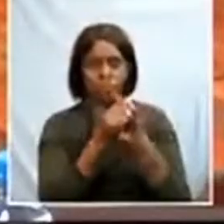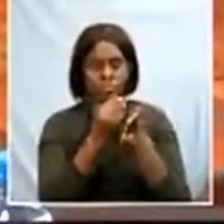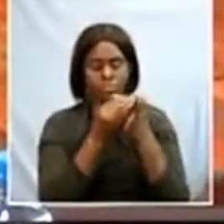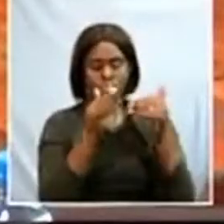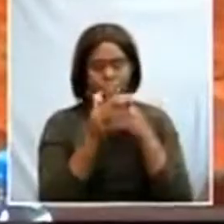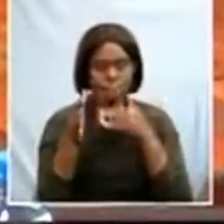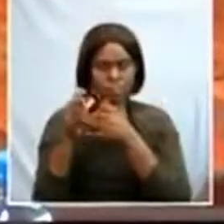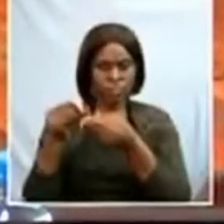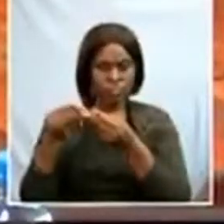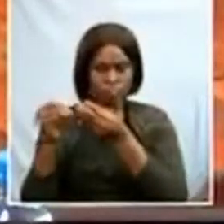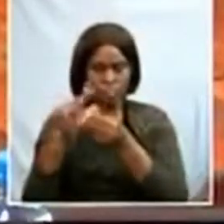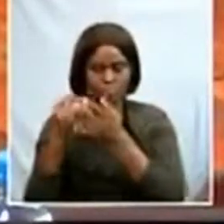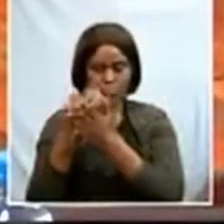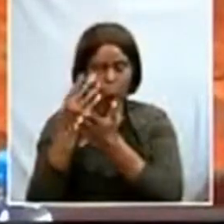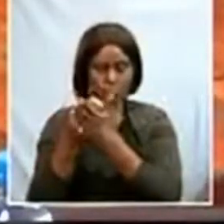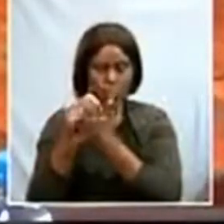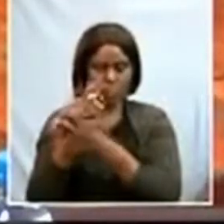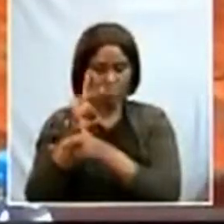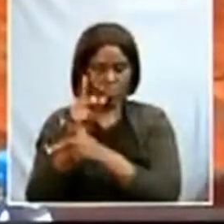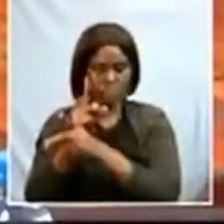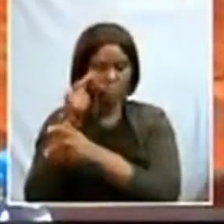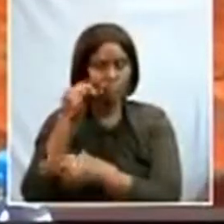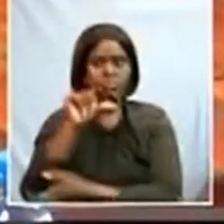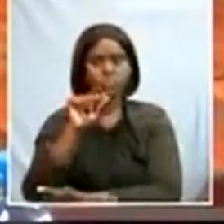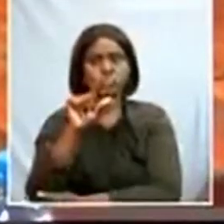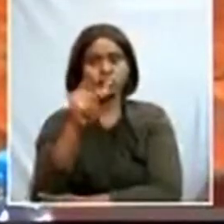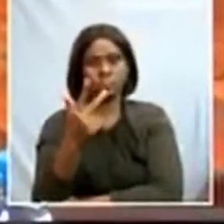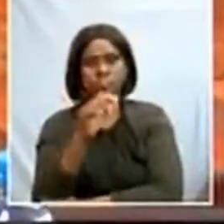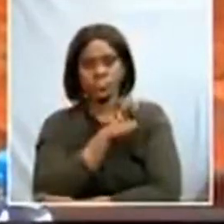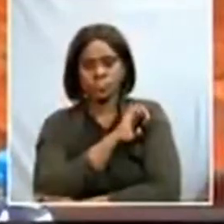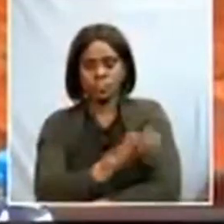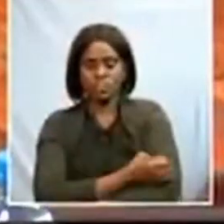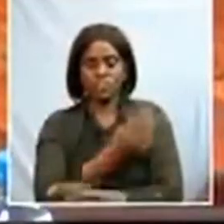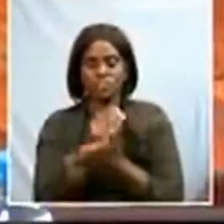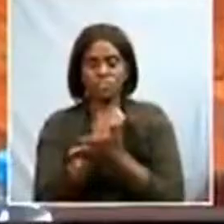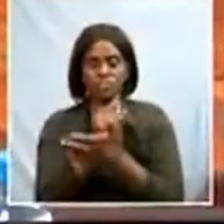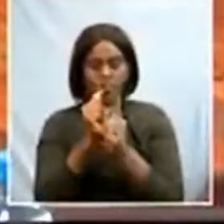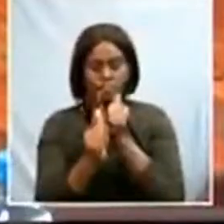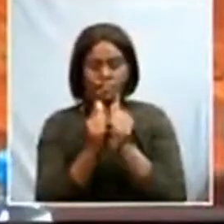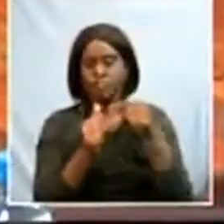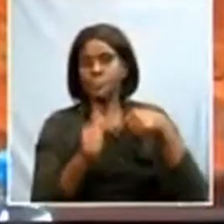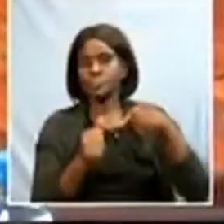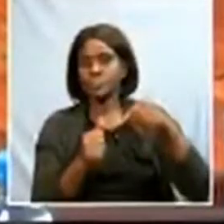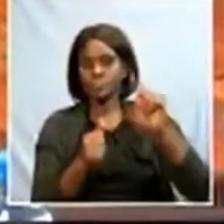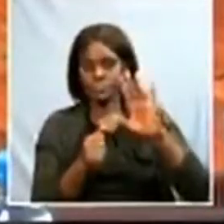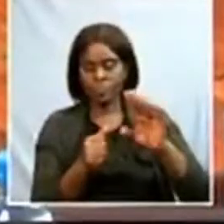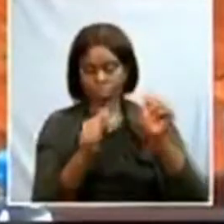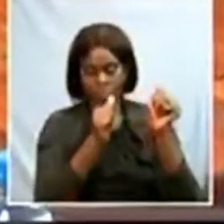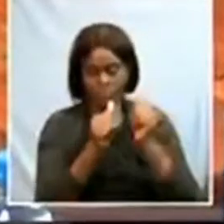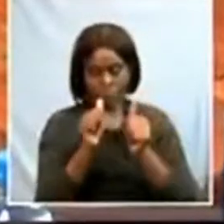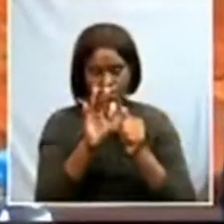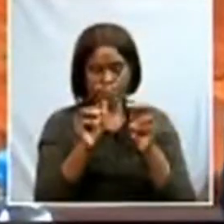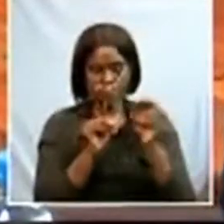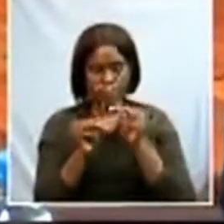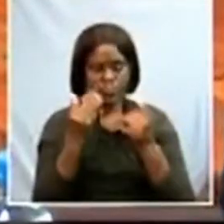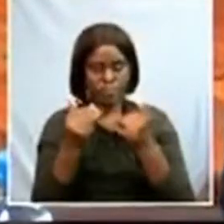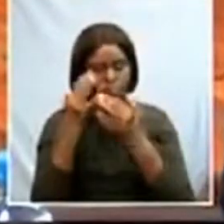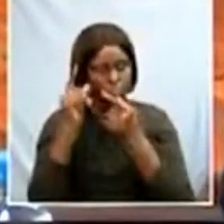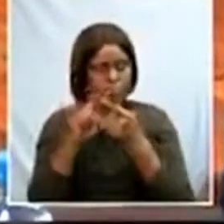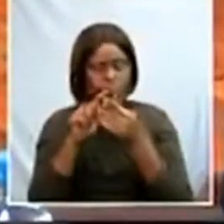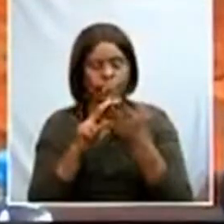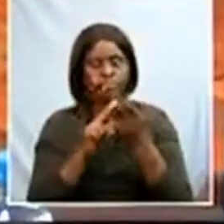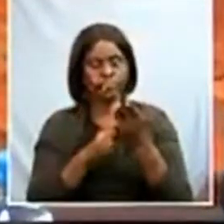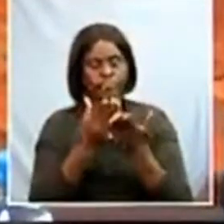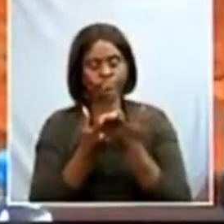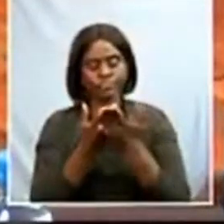against expenditure were funds reserved for 2023 empowerment grants that were ongoing. Action taken, management wishes to submit that